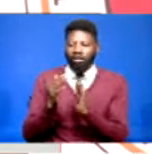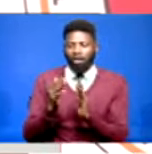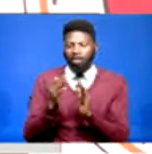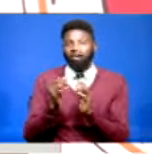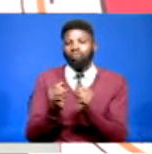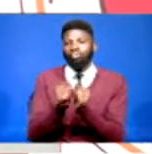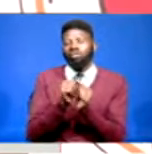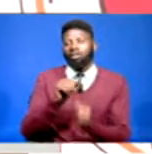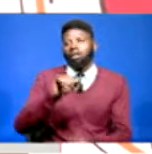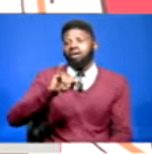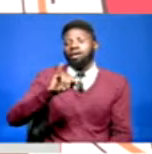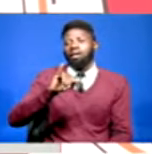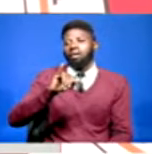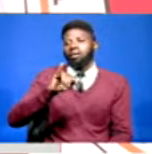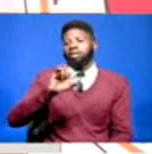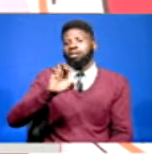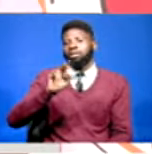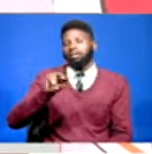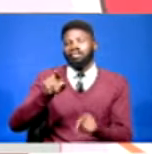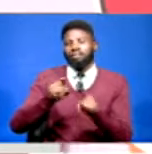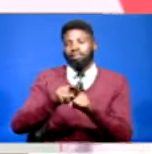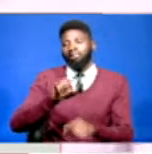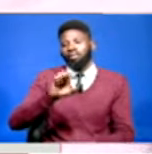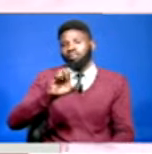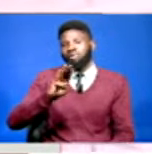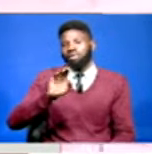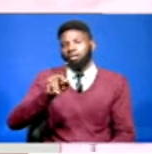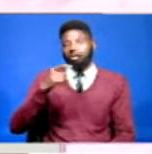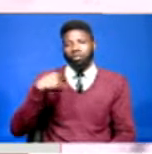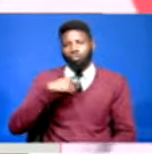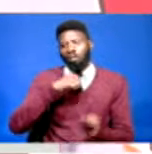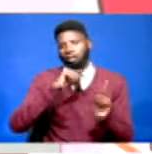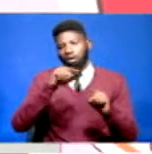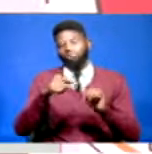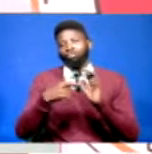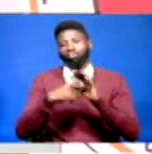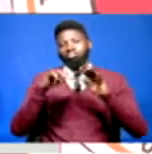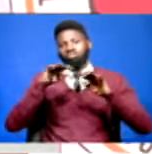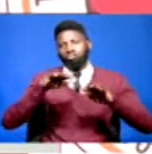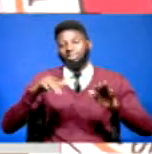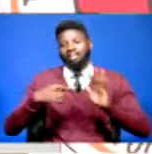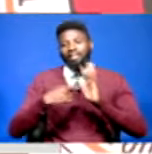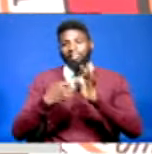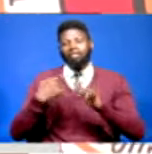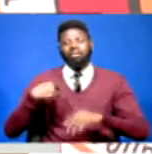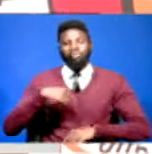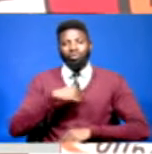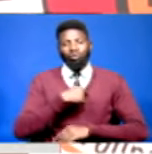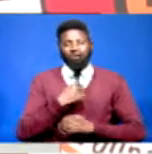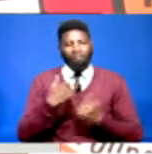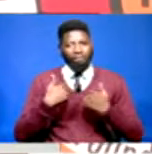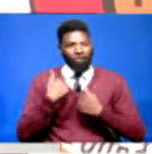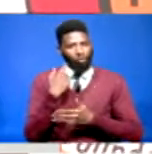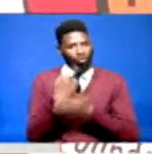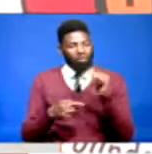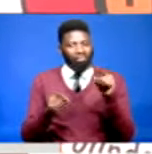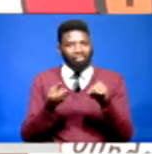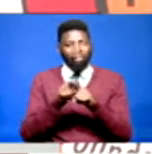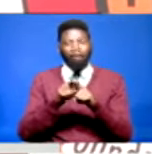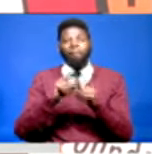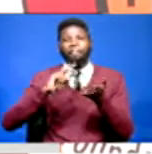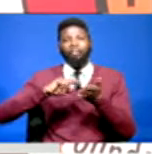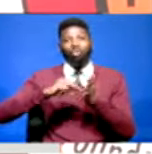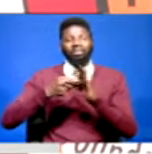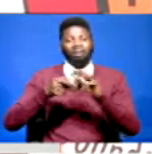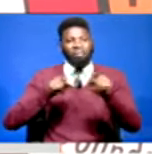here exhibiting and trying to show the products that we have, and now we streamline project management. Now we help them to be able to streamline